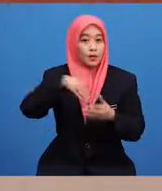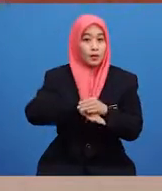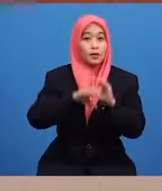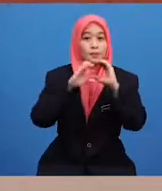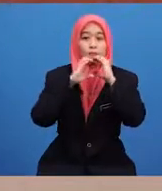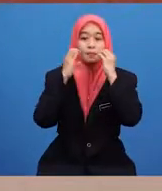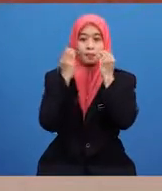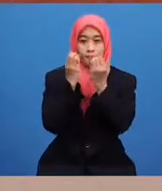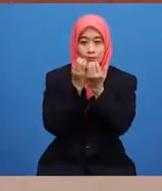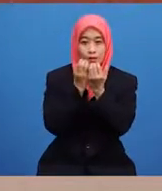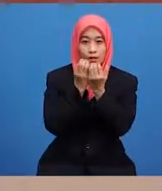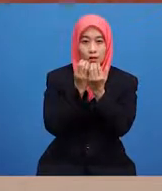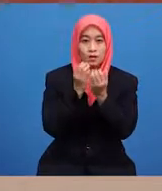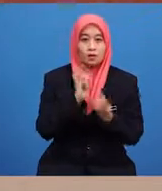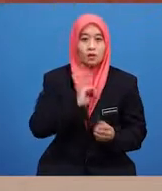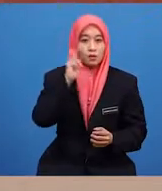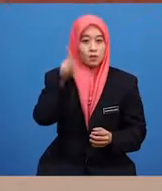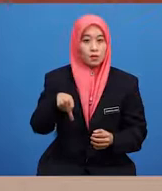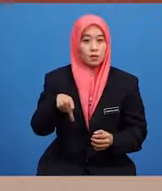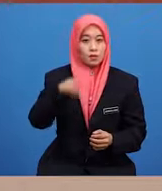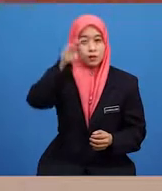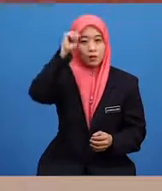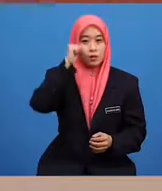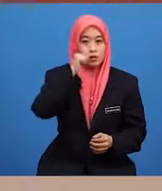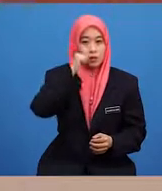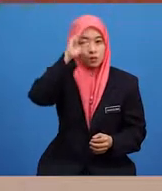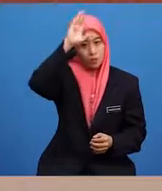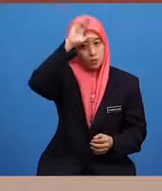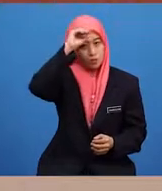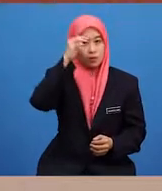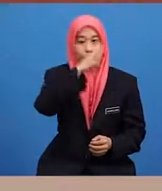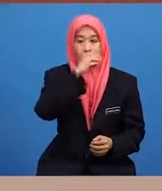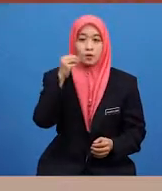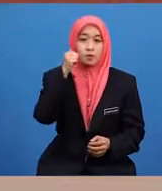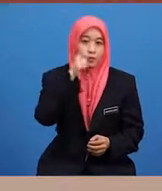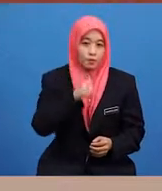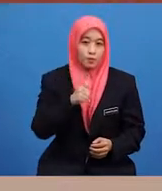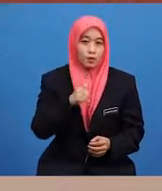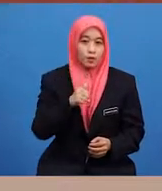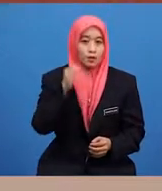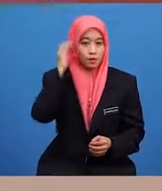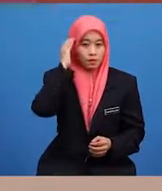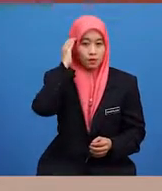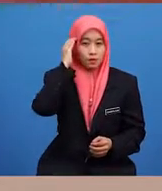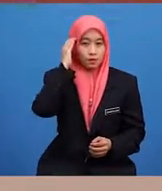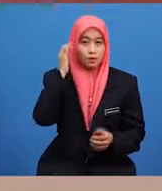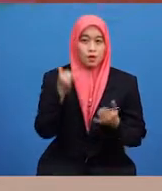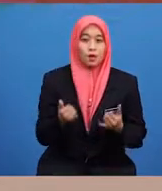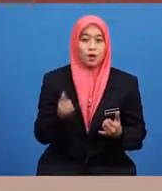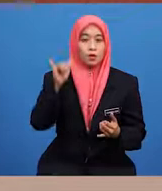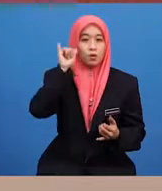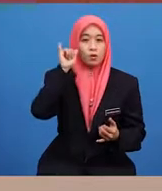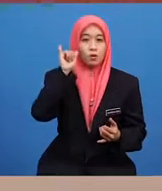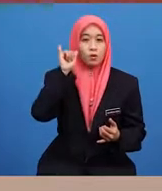girls, and Yolo, you've been inside a classroom, right? Now, Yolo, can you give